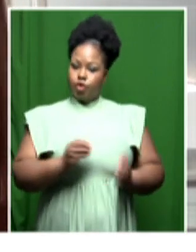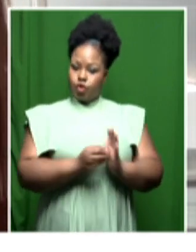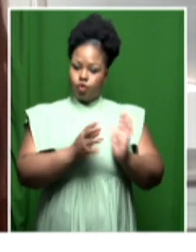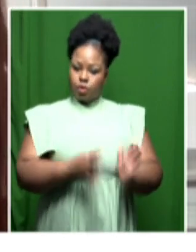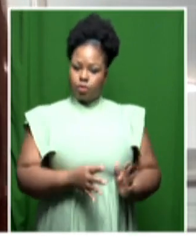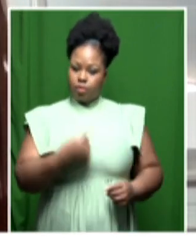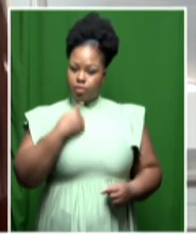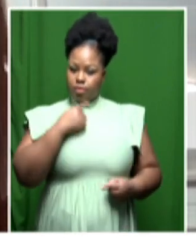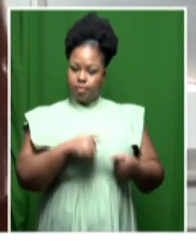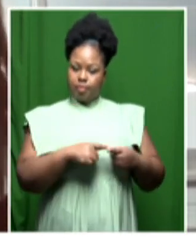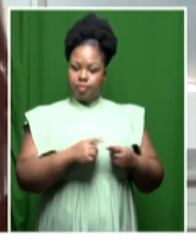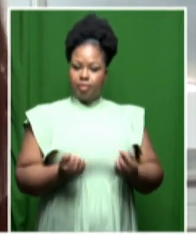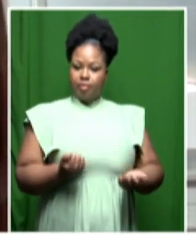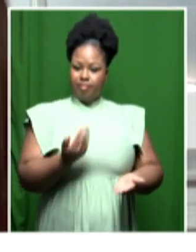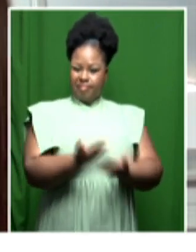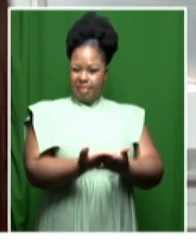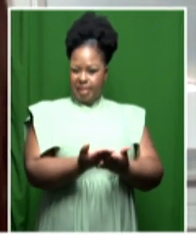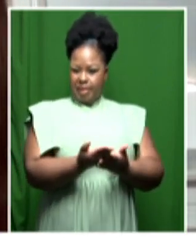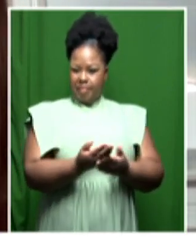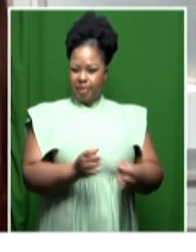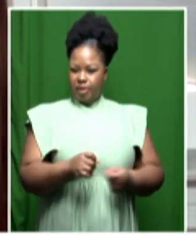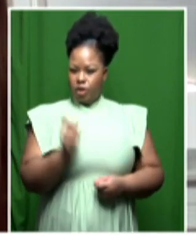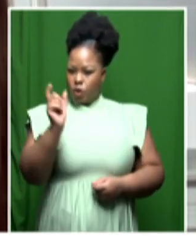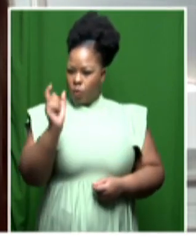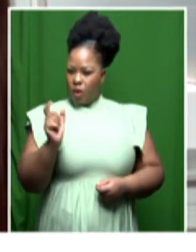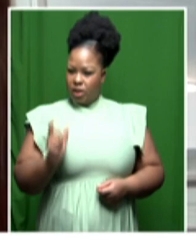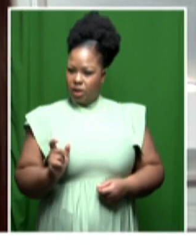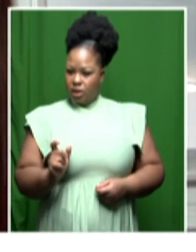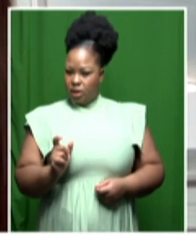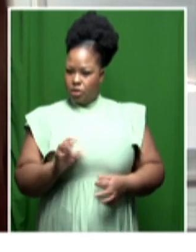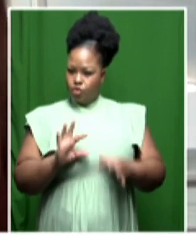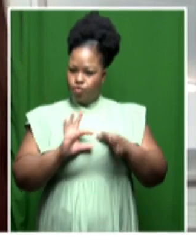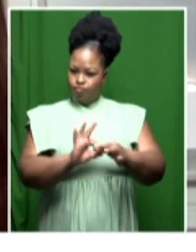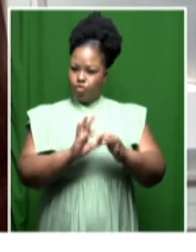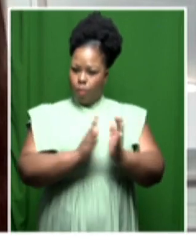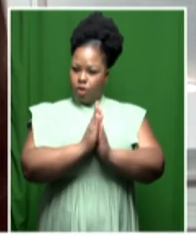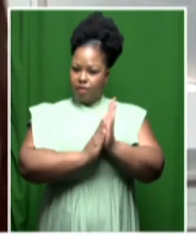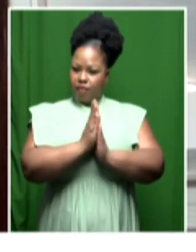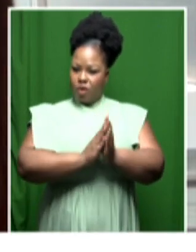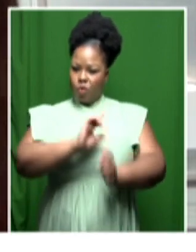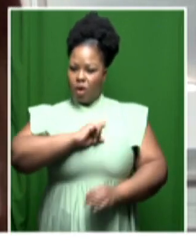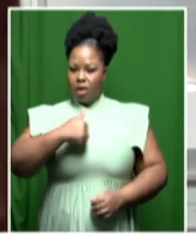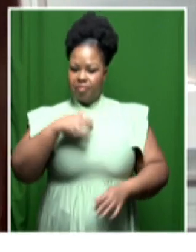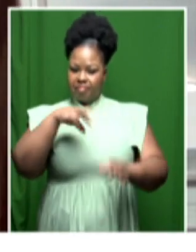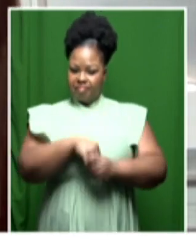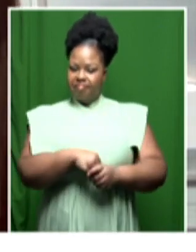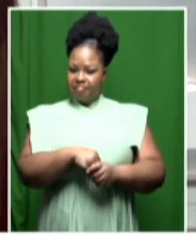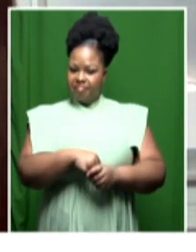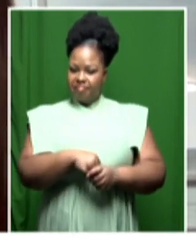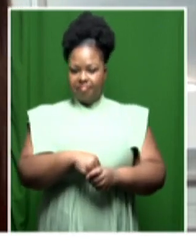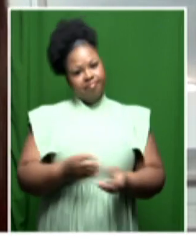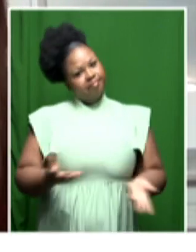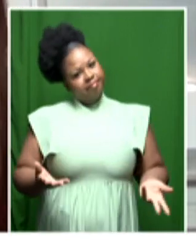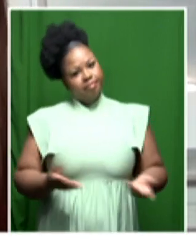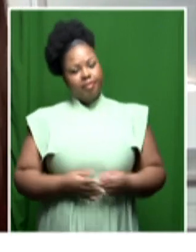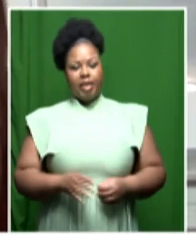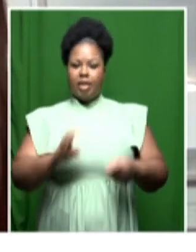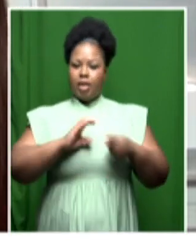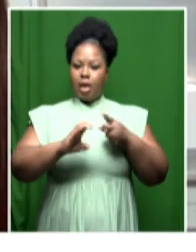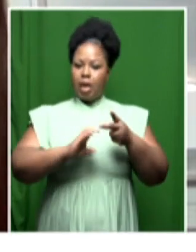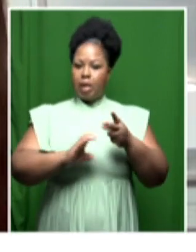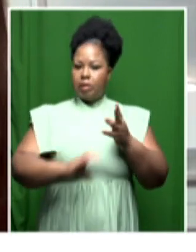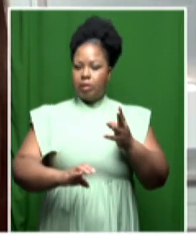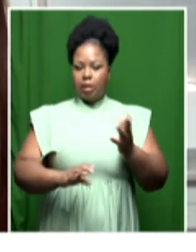student. I know you said they've got to submit something that is, talking to why they should qualify for this. But what are the